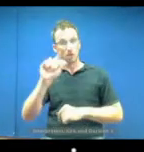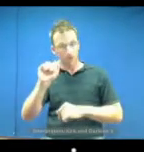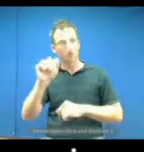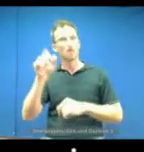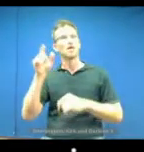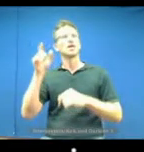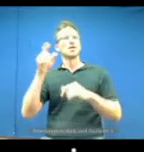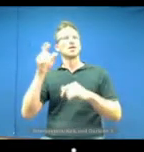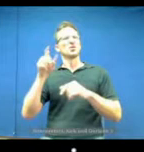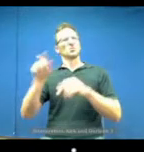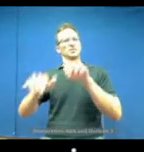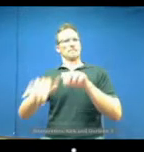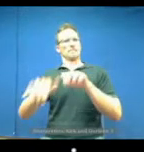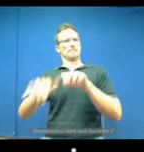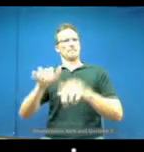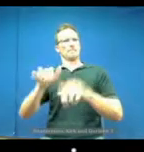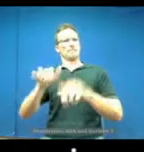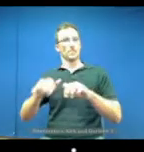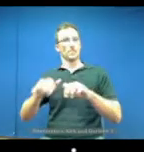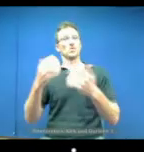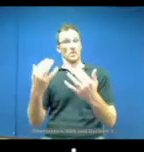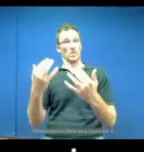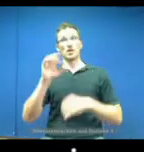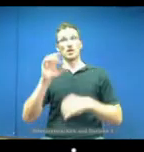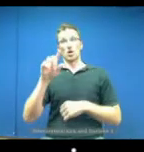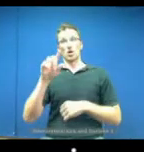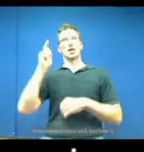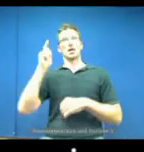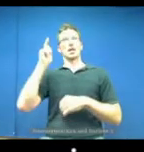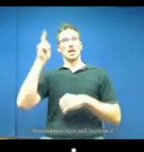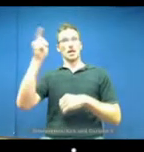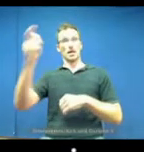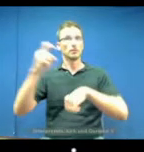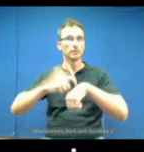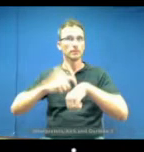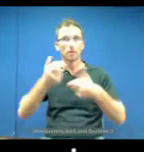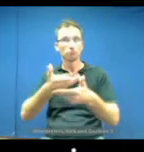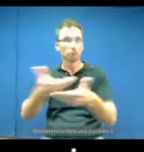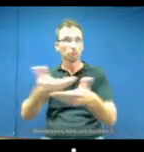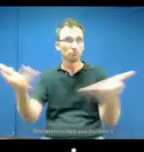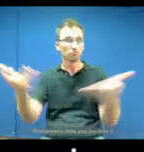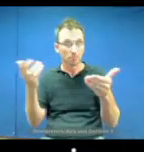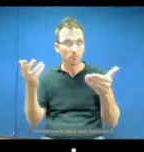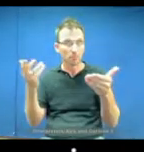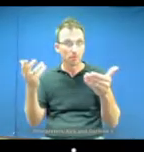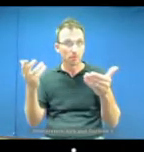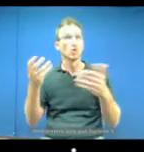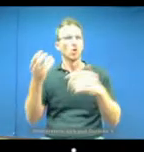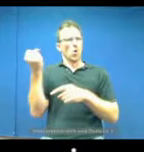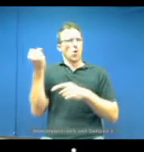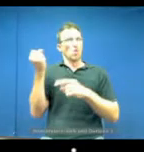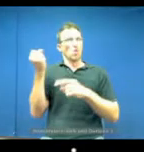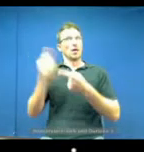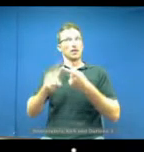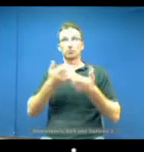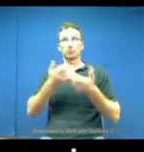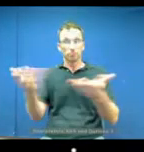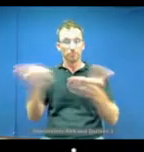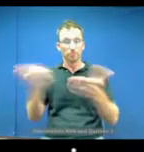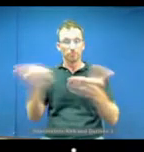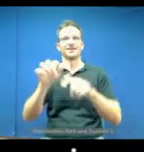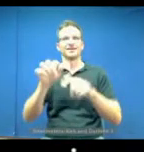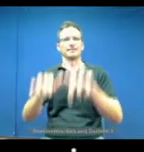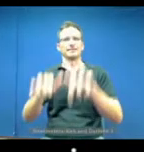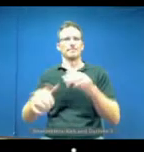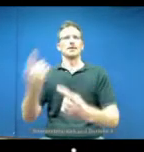down your questions and wait for Carla to ask for them. Then you may type them in the chat box. And I didn't introduce myself before.